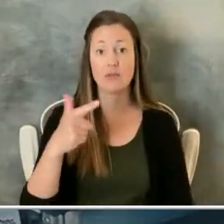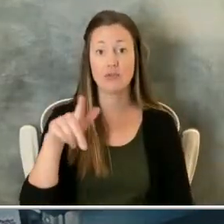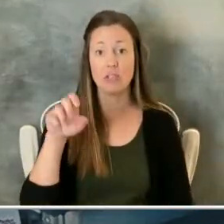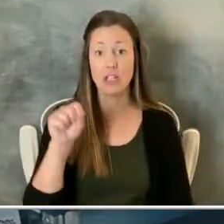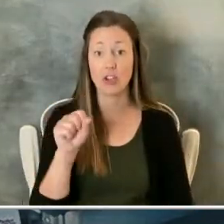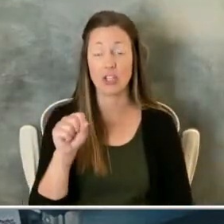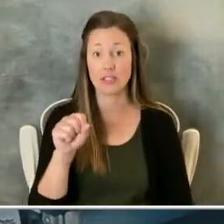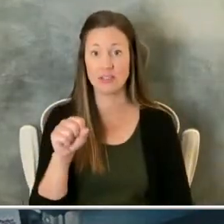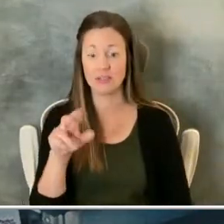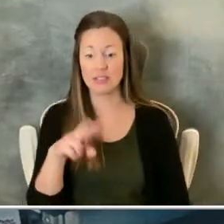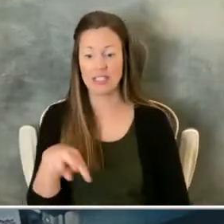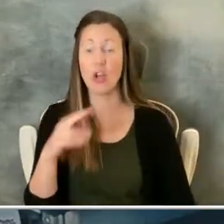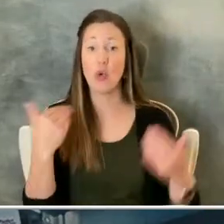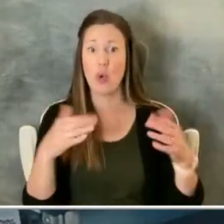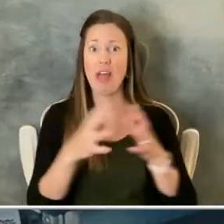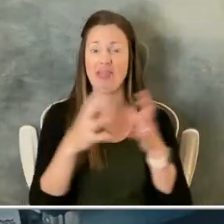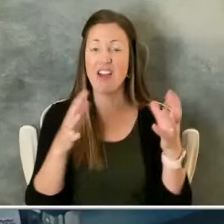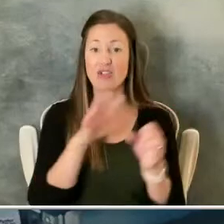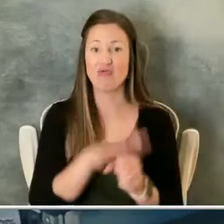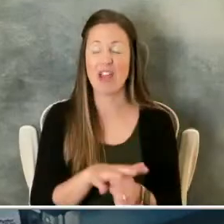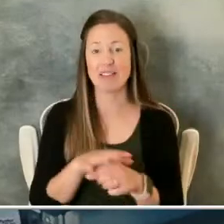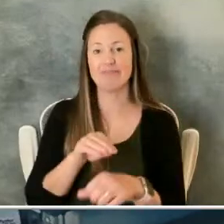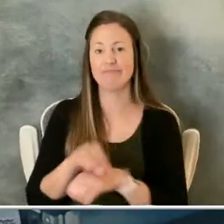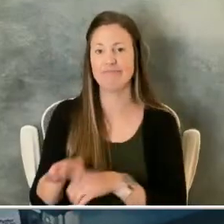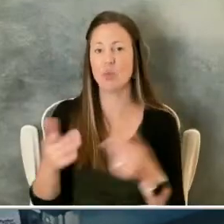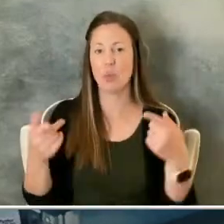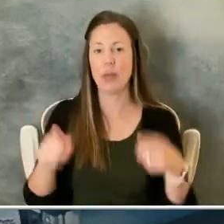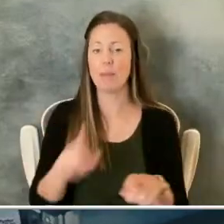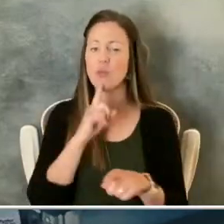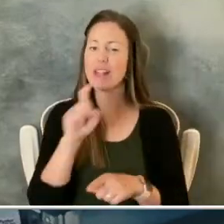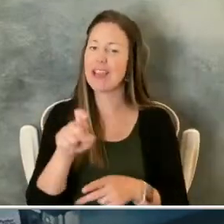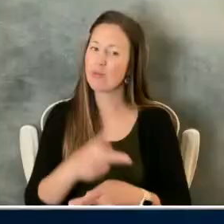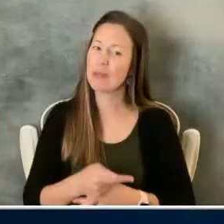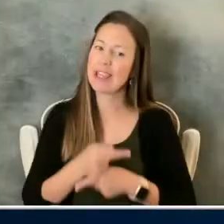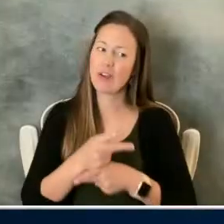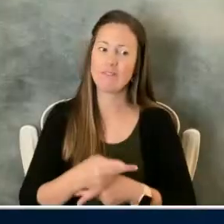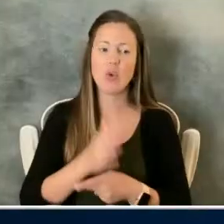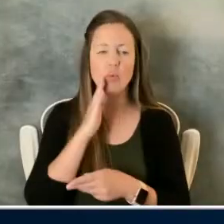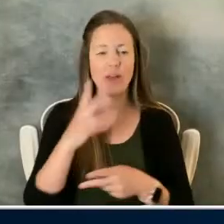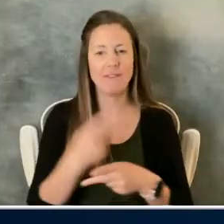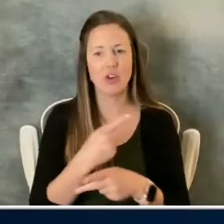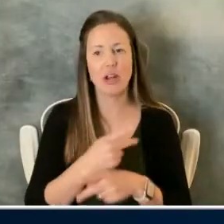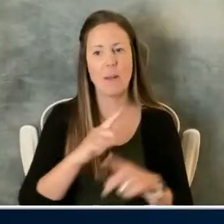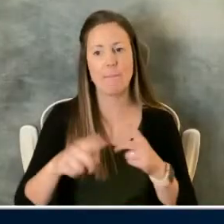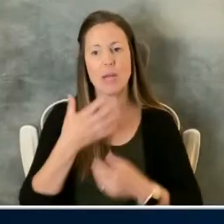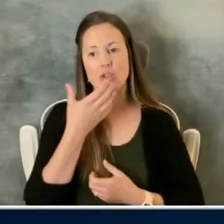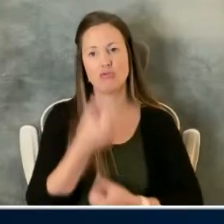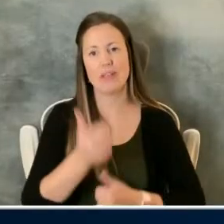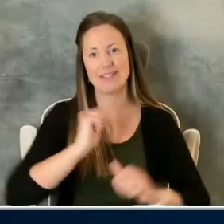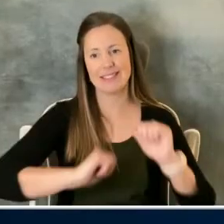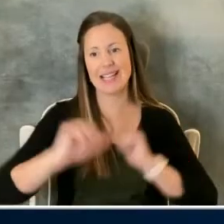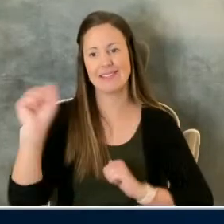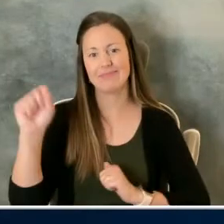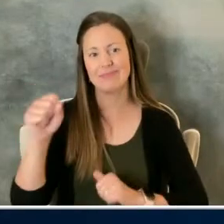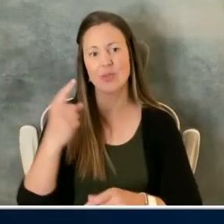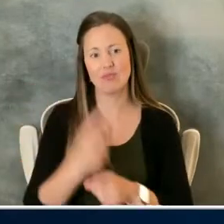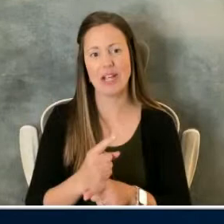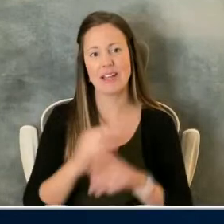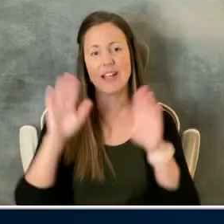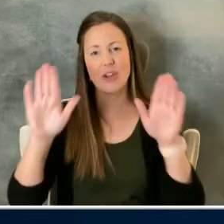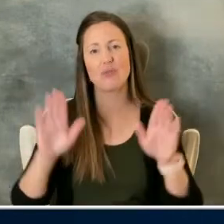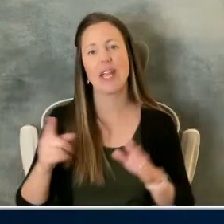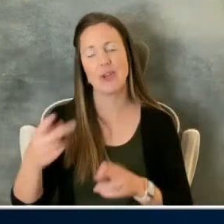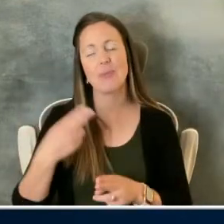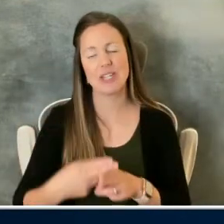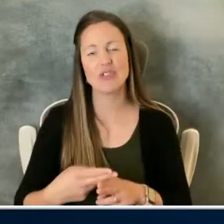and now she has this. So we got to be careful. We'll sort this out, but trust the science, Hawk. Yeah. No, I think that's great that you mentioned that specifically. Even in this